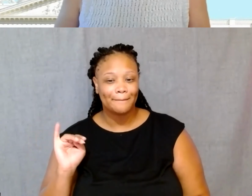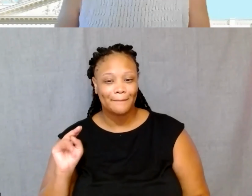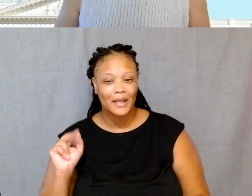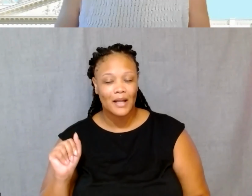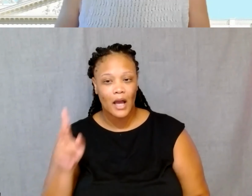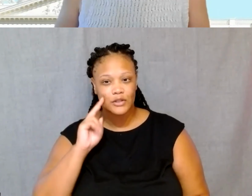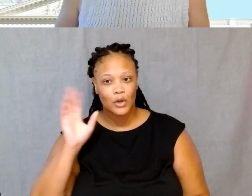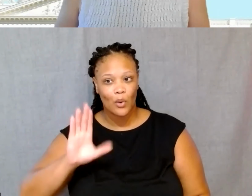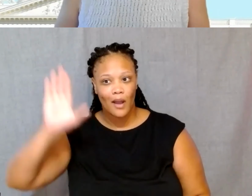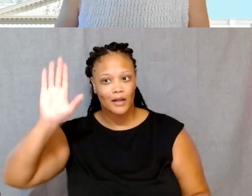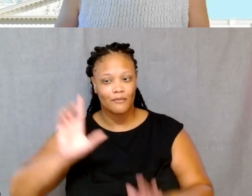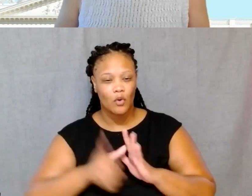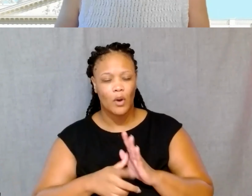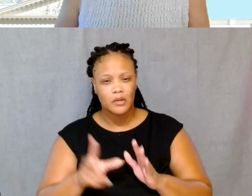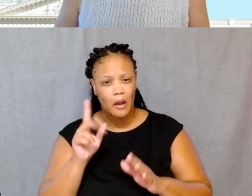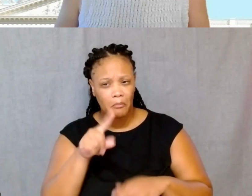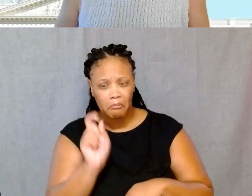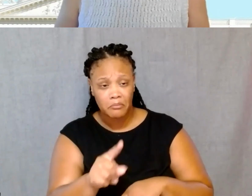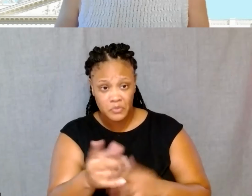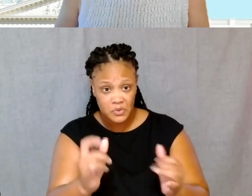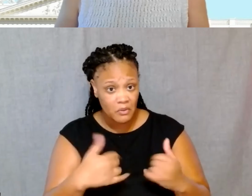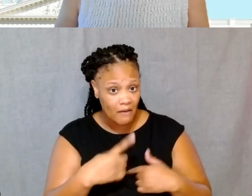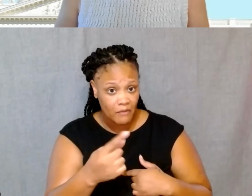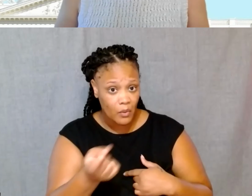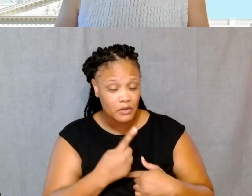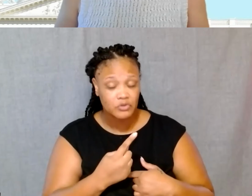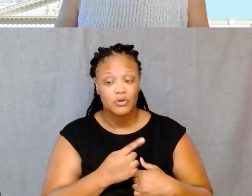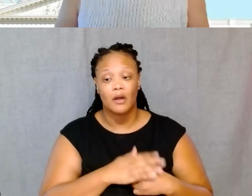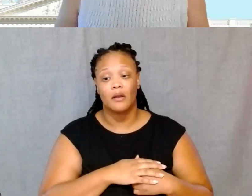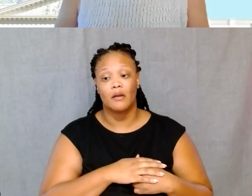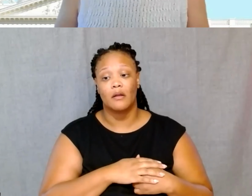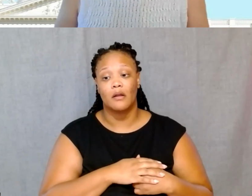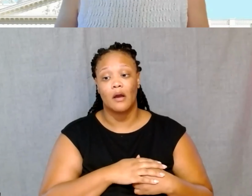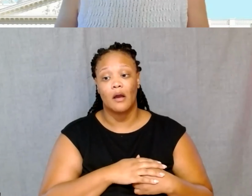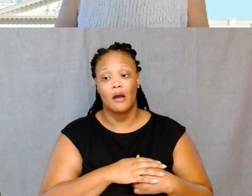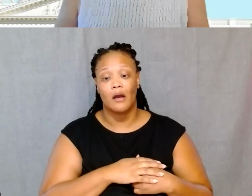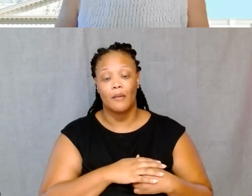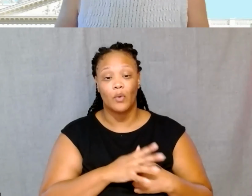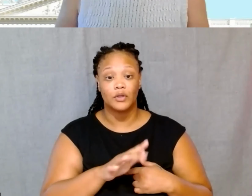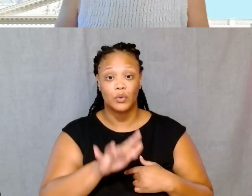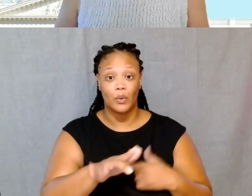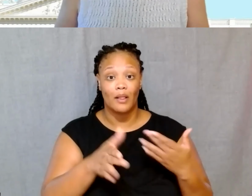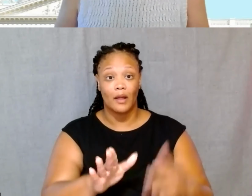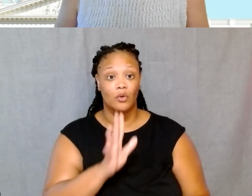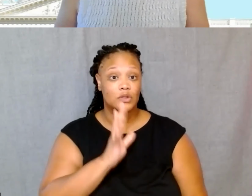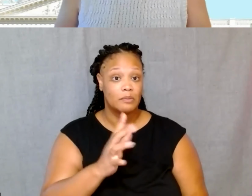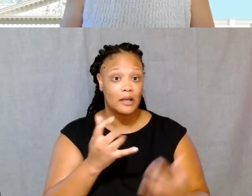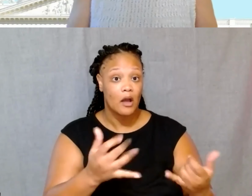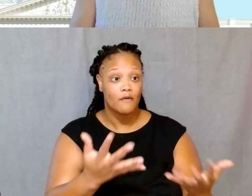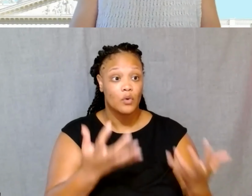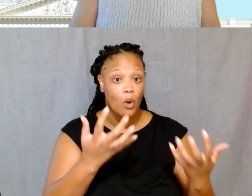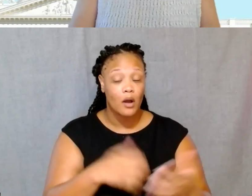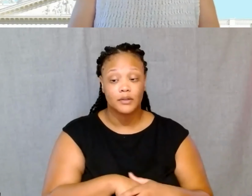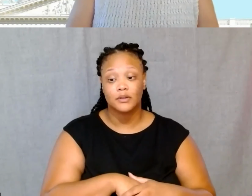while, so I want to see if you still have a question. I'm going to just open your line and you can jump in if you'd like to say